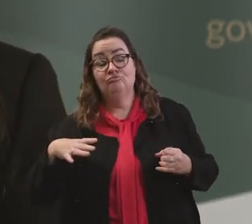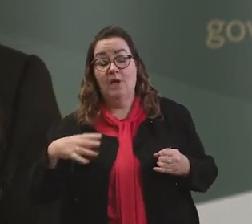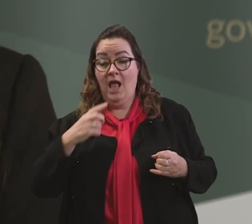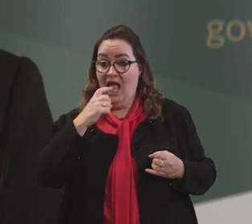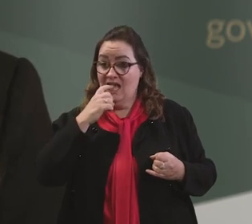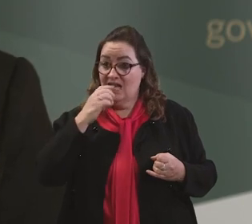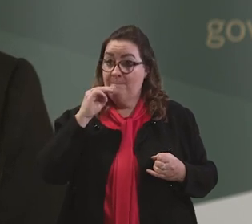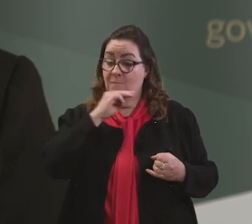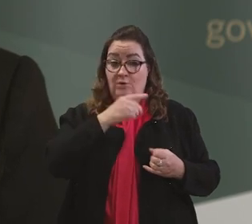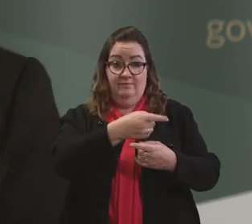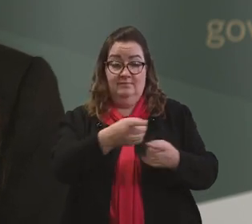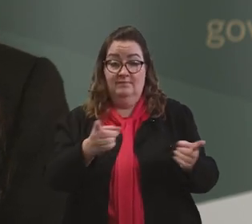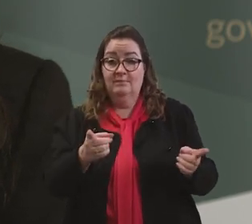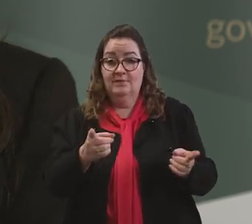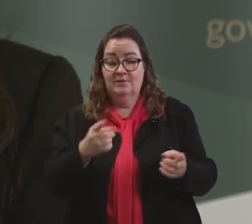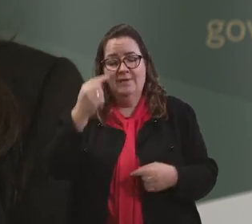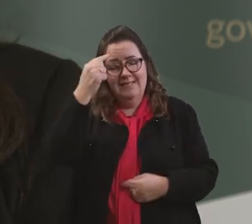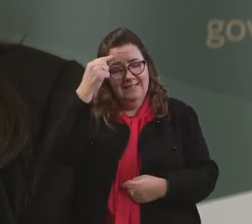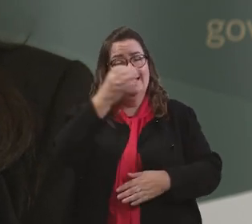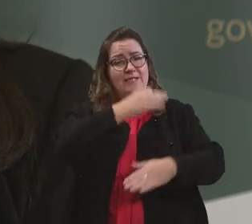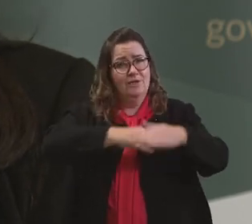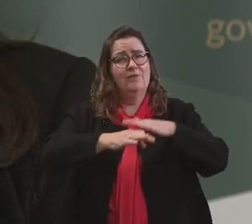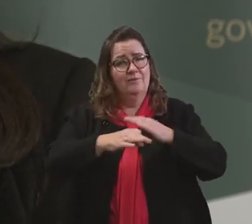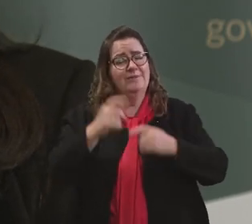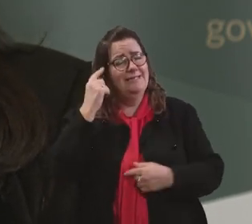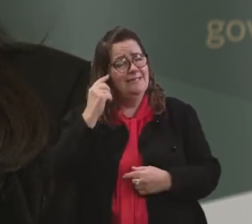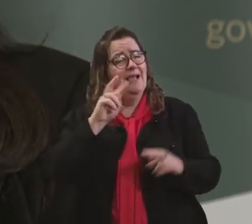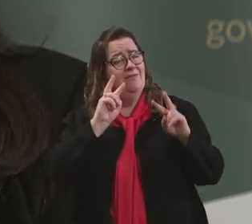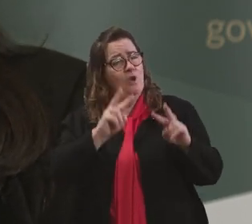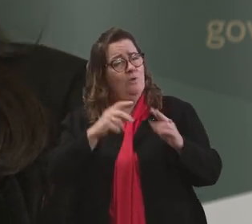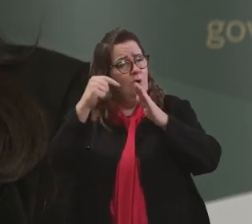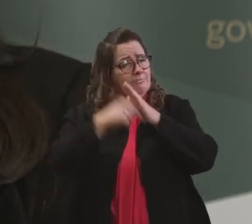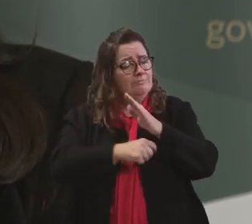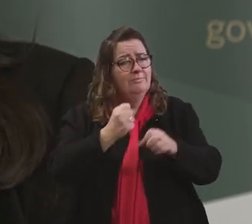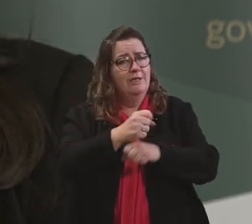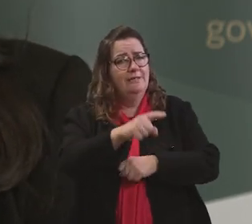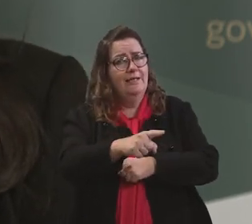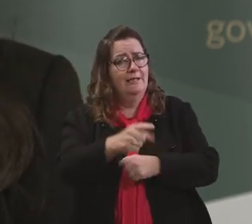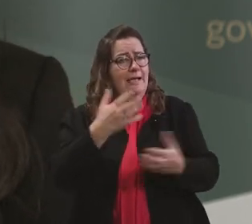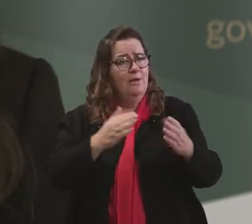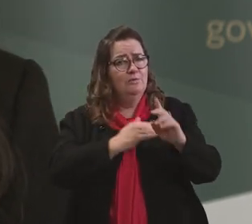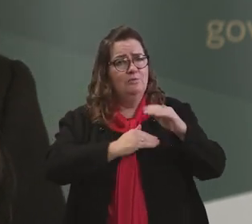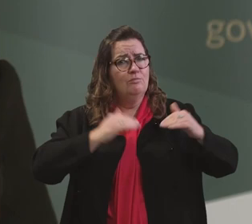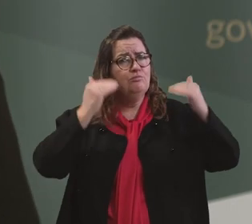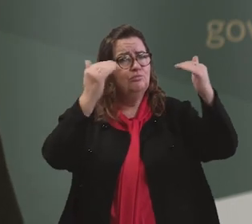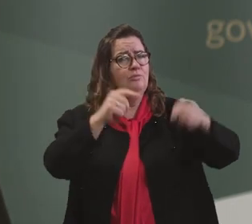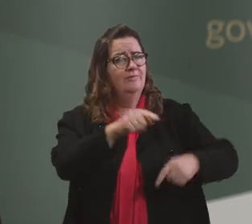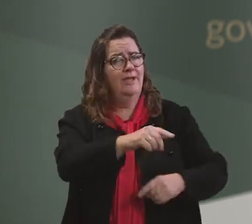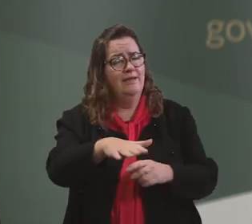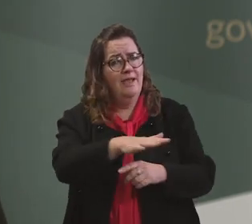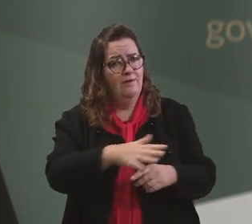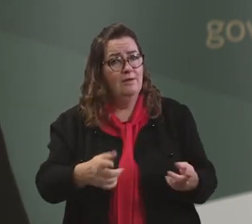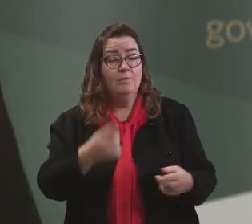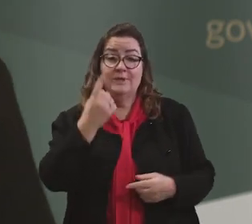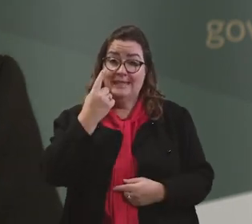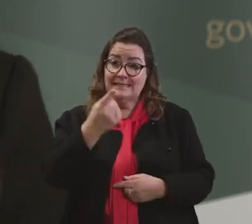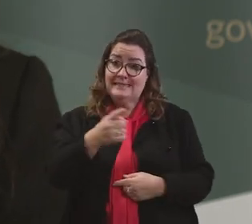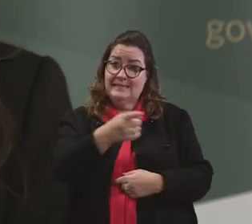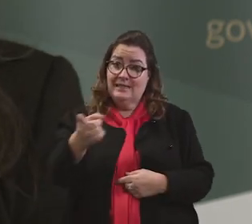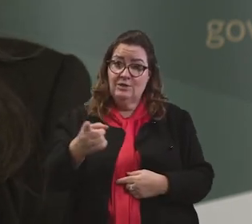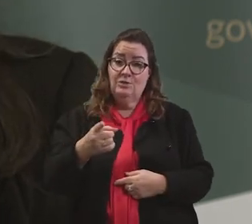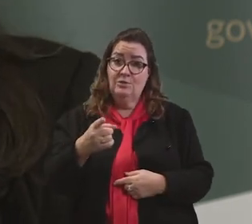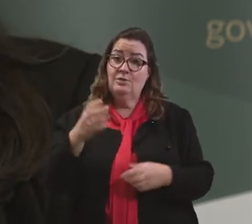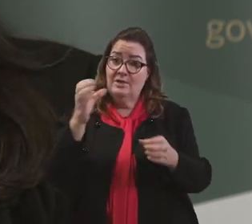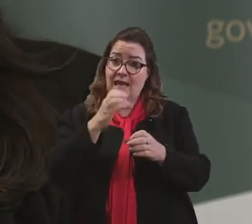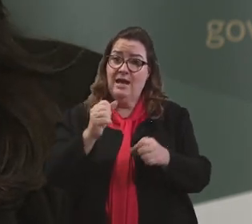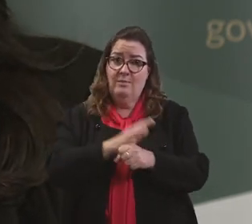So I really think government needs to look and think about how it's providing for play and culture. But you can also see that you really care about what's